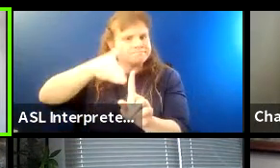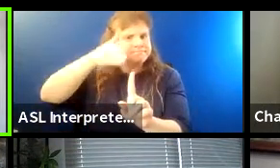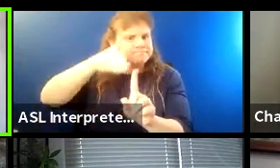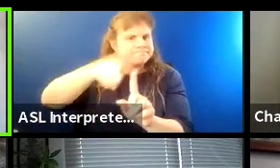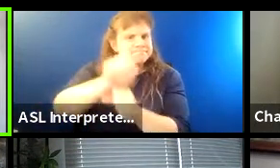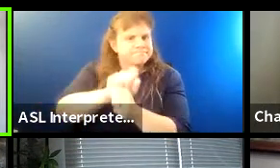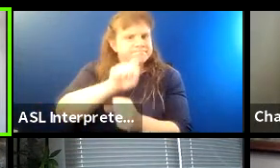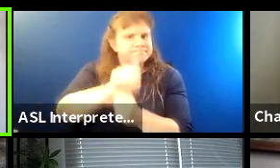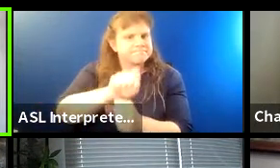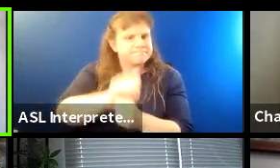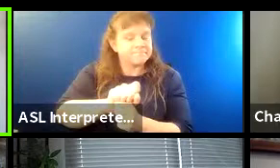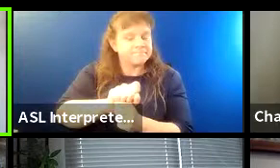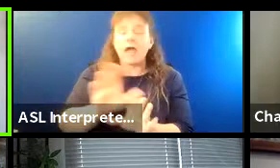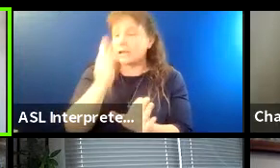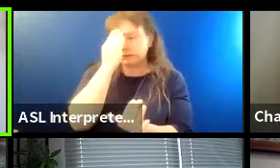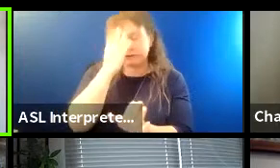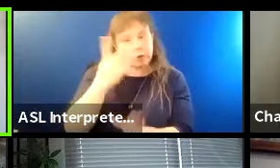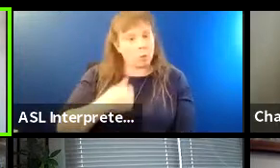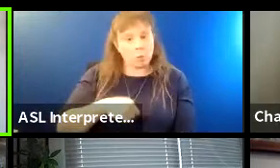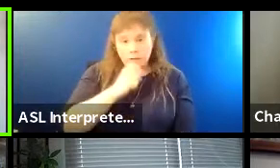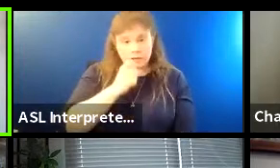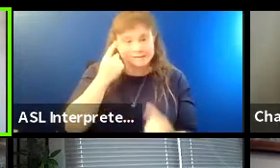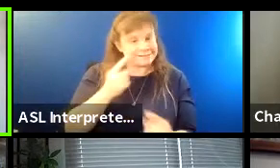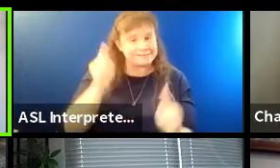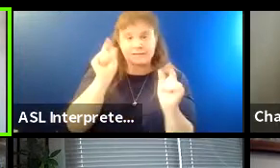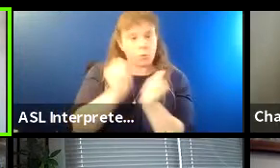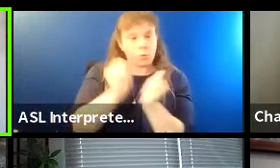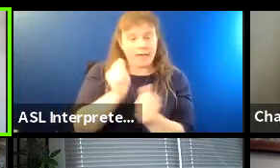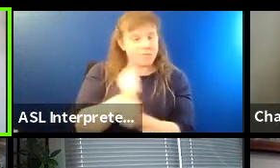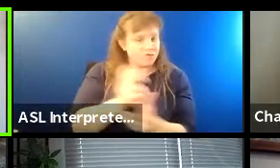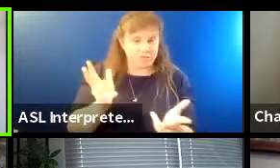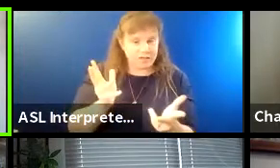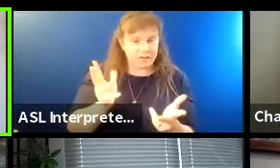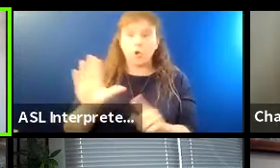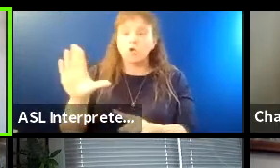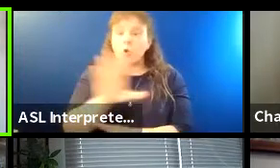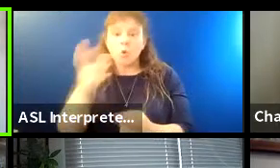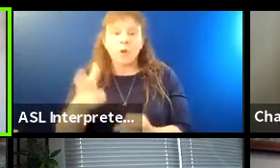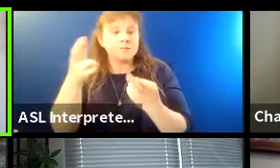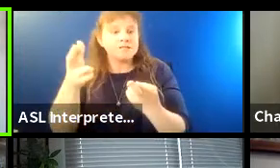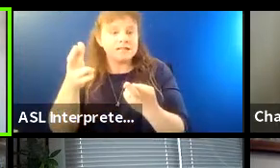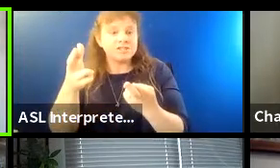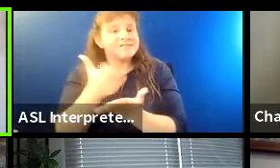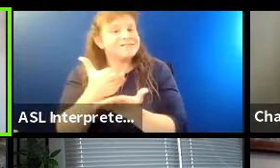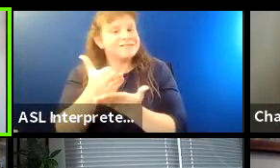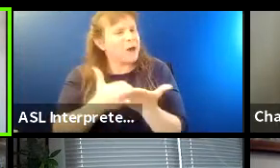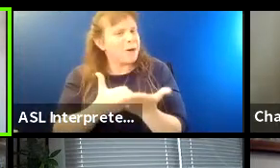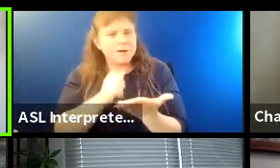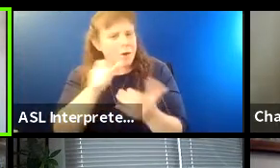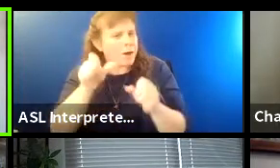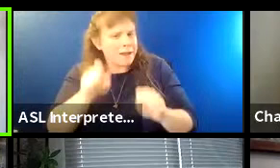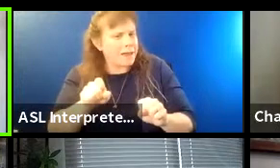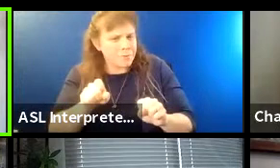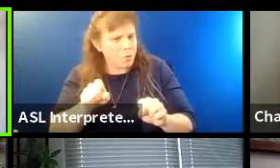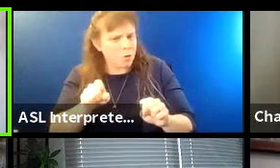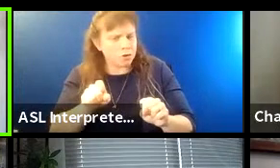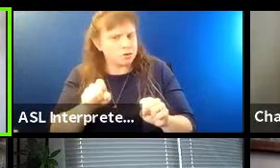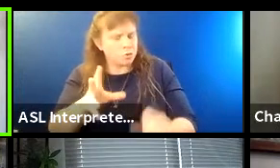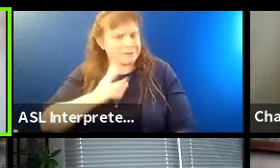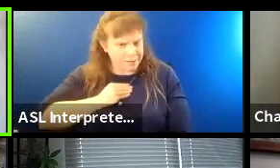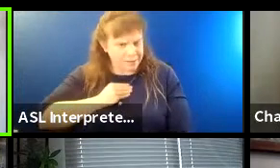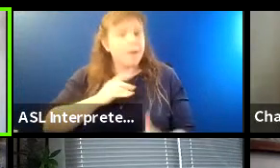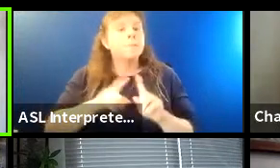And we weren't able to do everything that you all recommended, but we heard